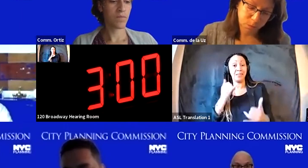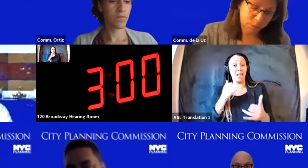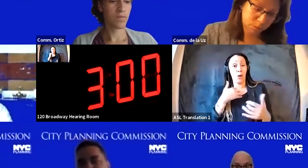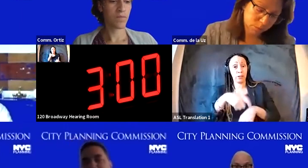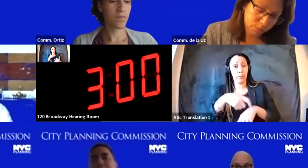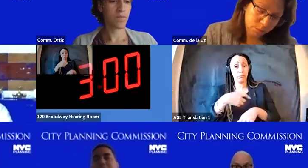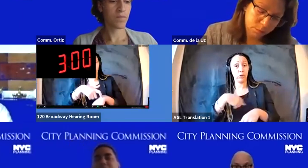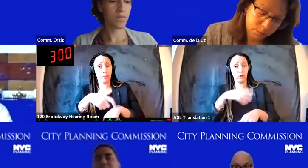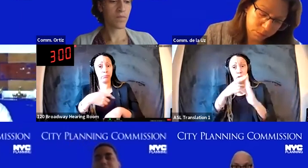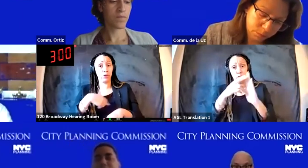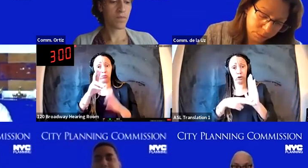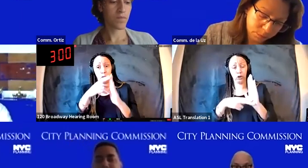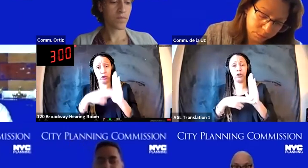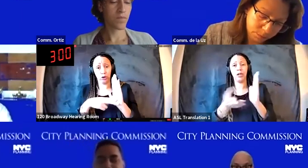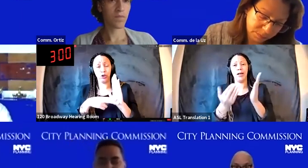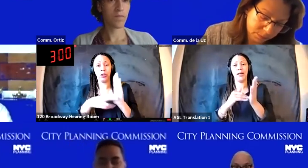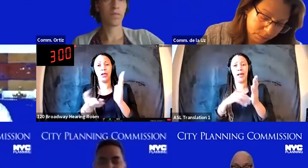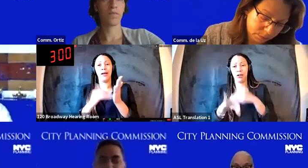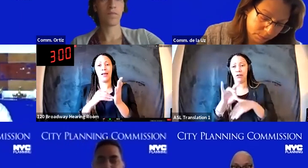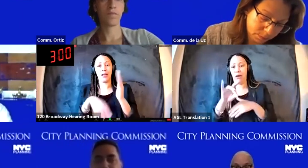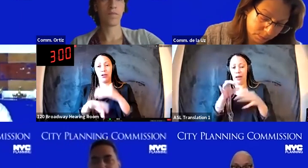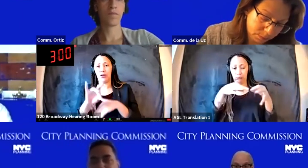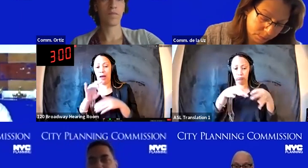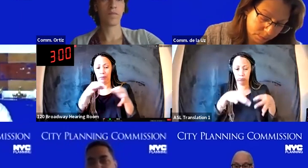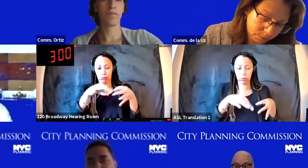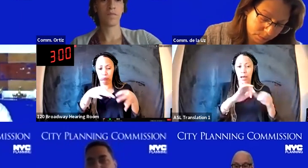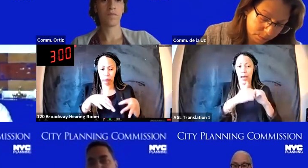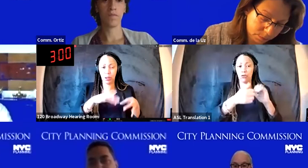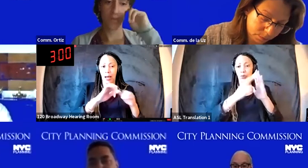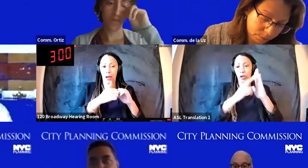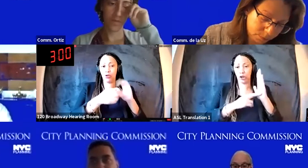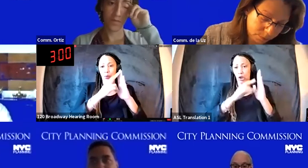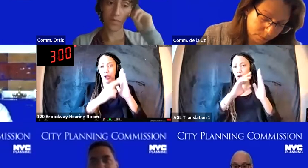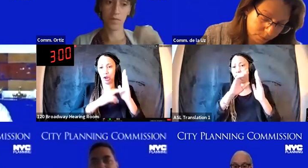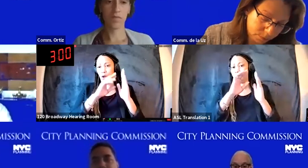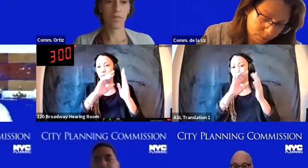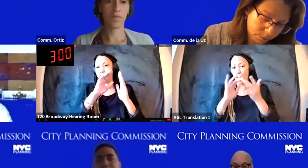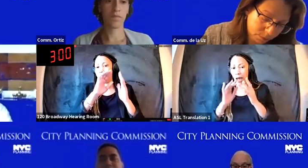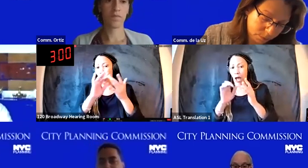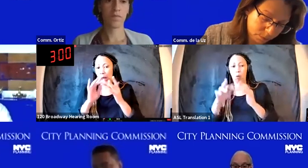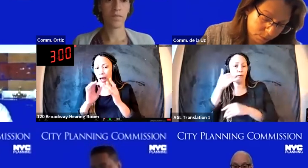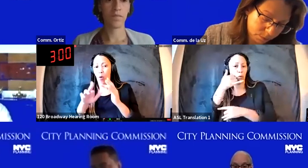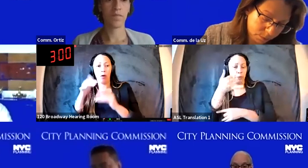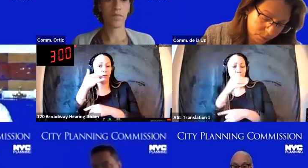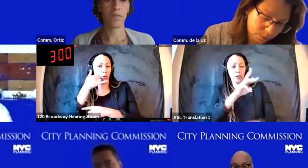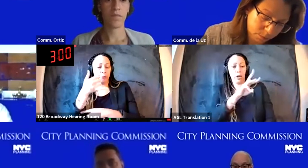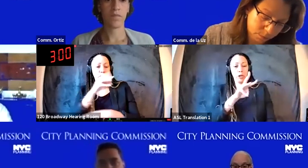to register. Again, you can find instructions on how to register, whether online or via phone, at